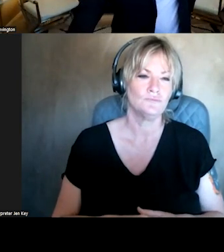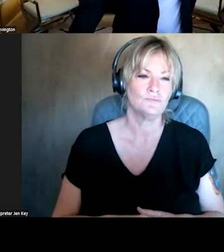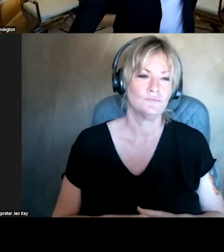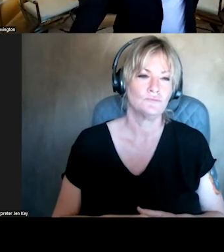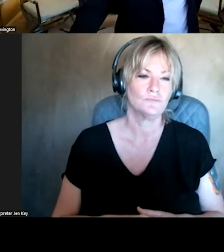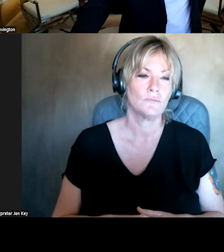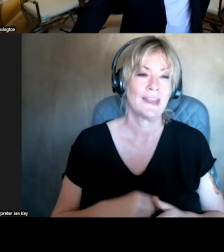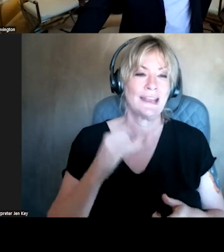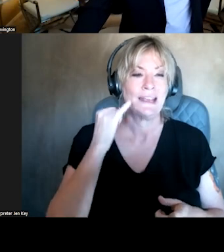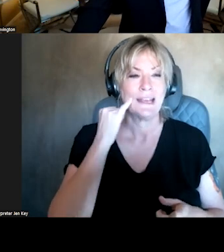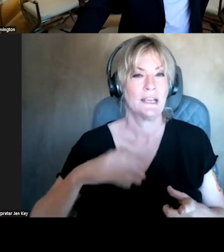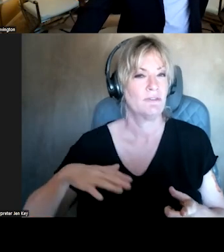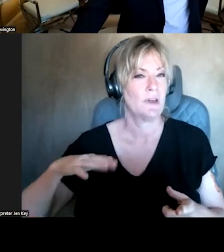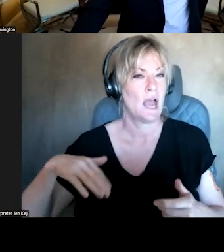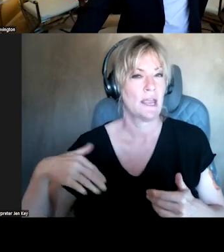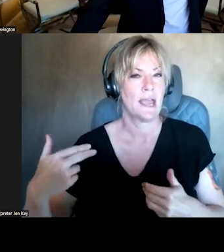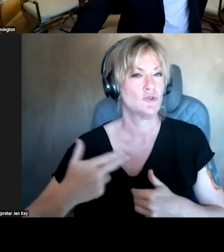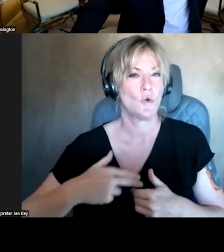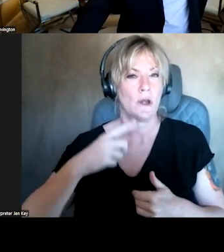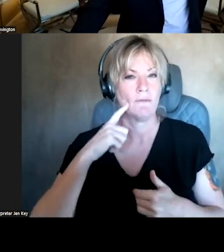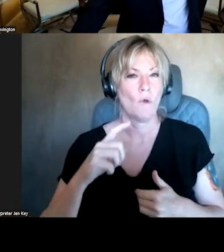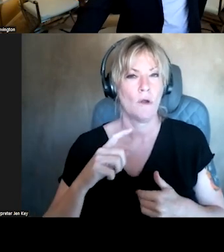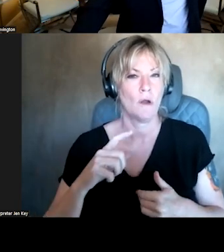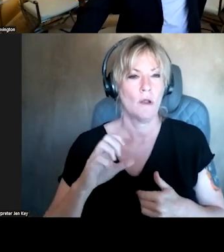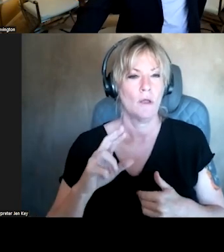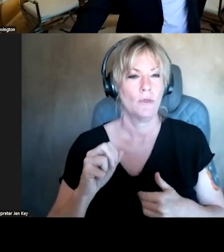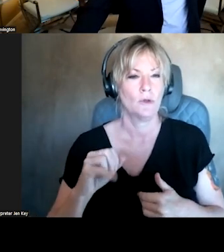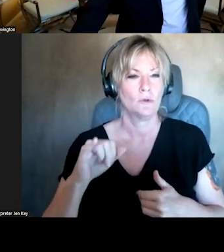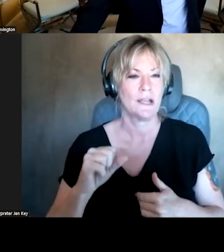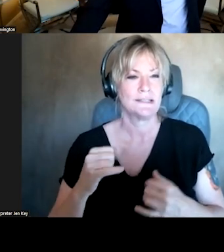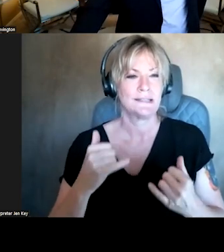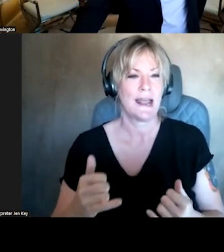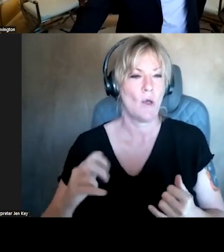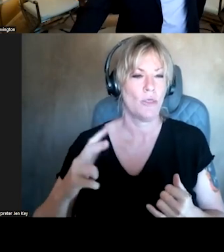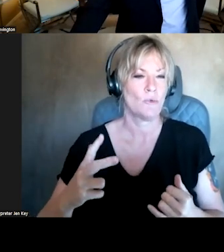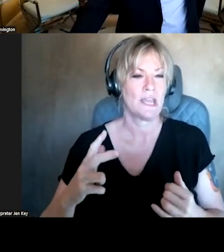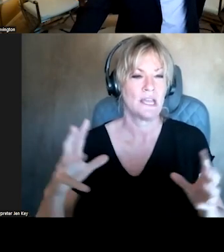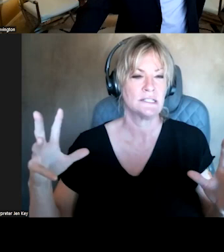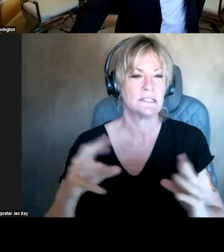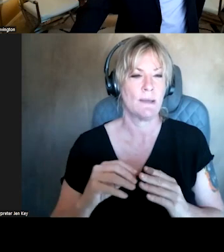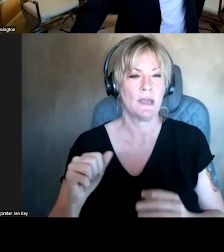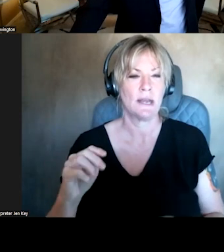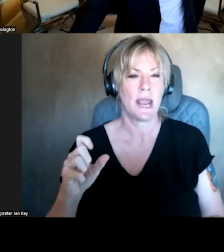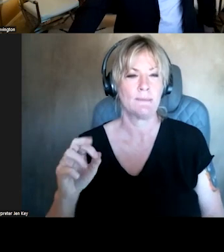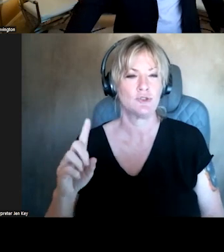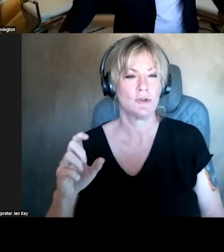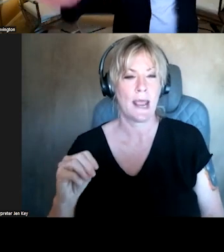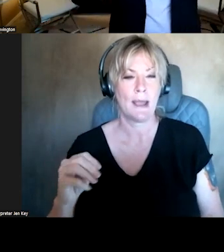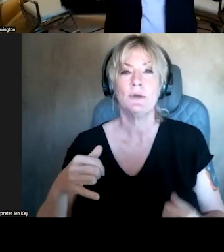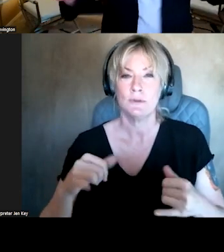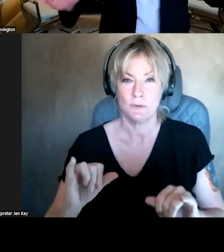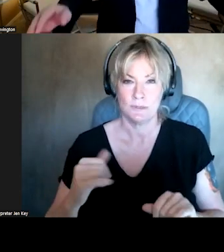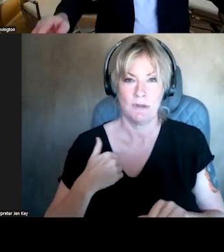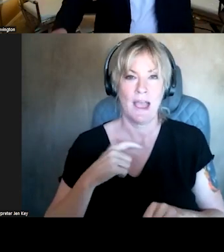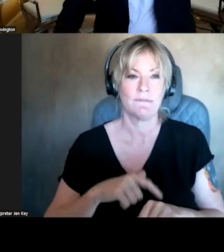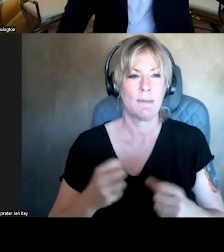If you're not yet joining us for the Crisis Now 3 Summit in Amsterdam, it's not too late. Now, many people are